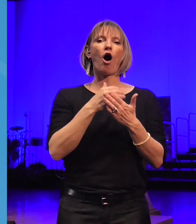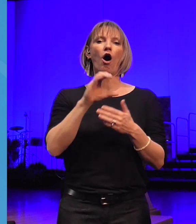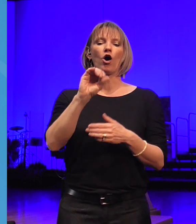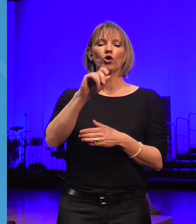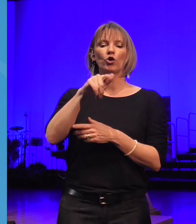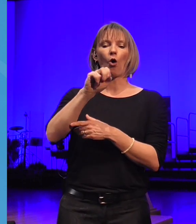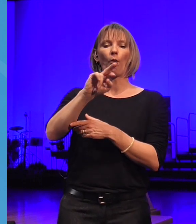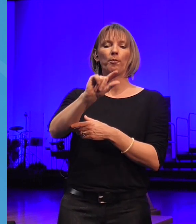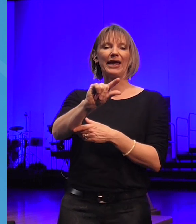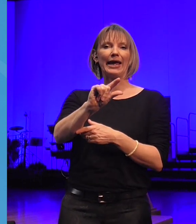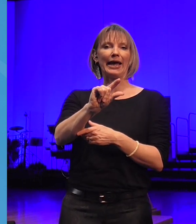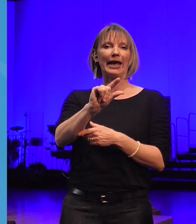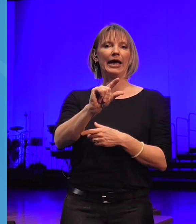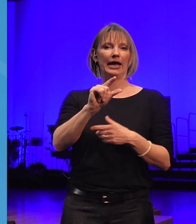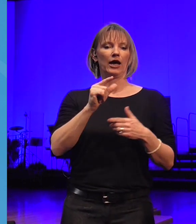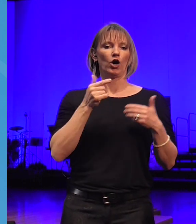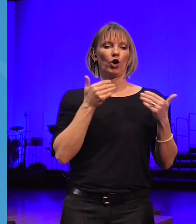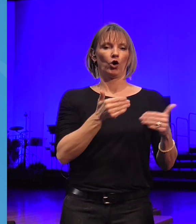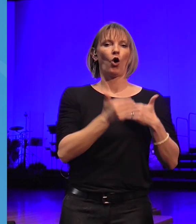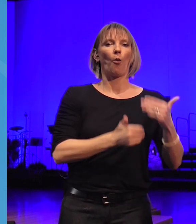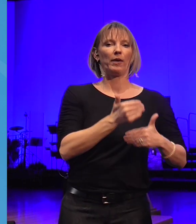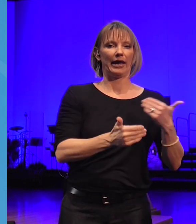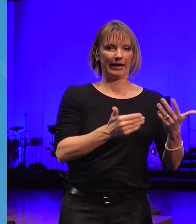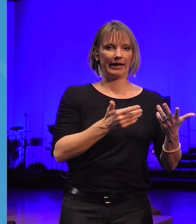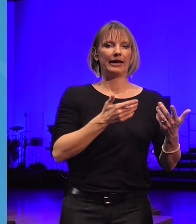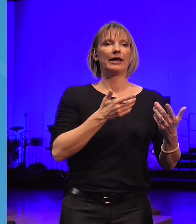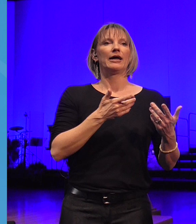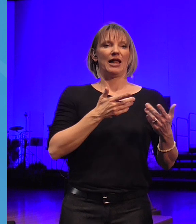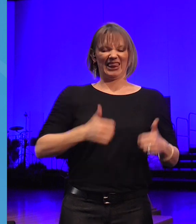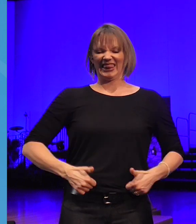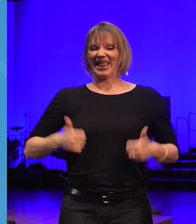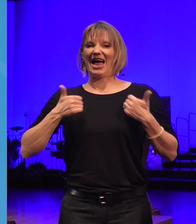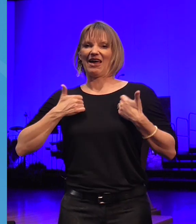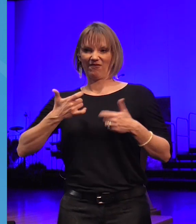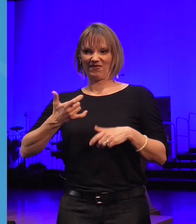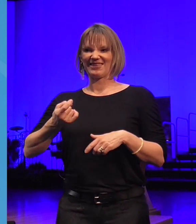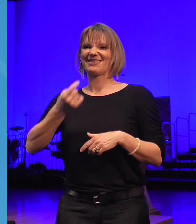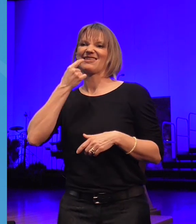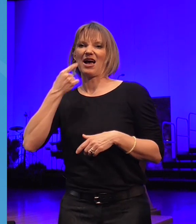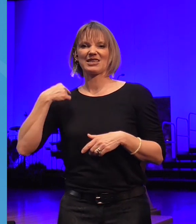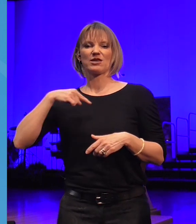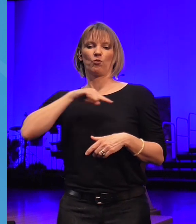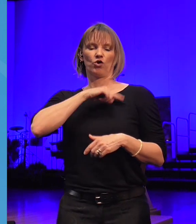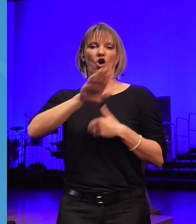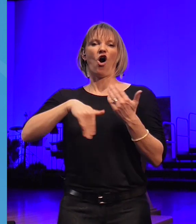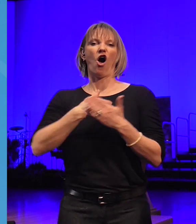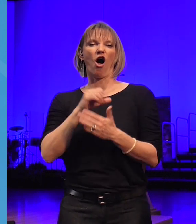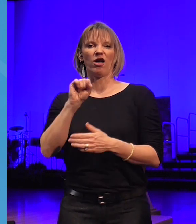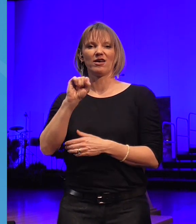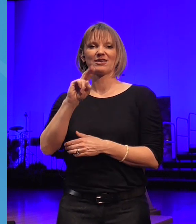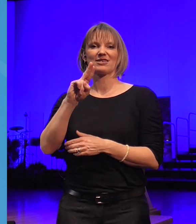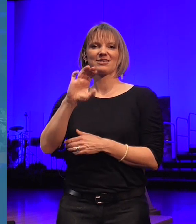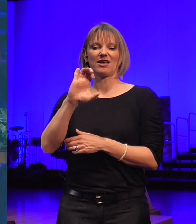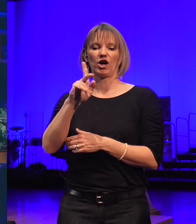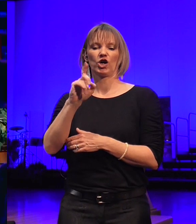mechanisms against the fact that life sucks and we're all suckers.